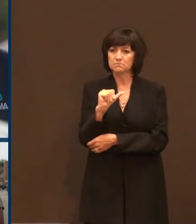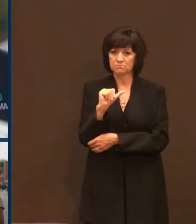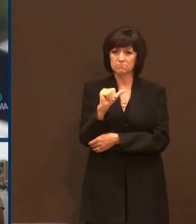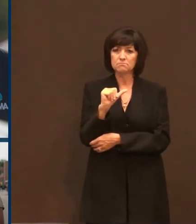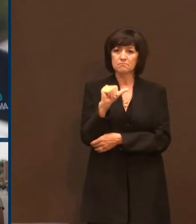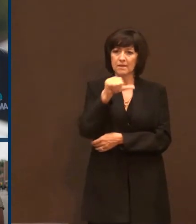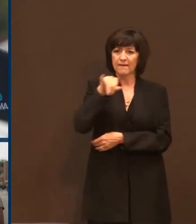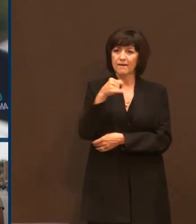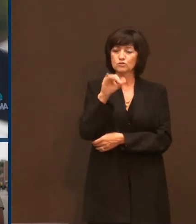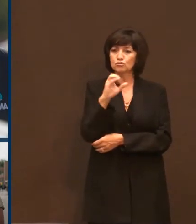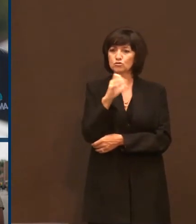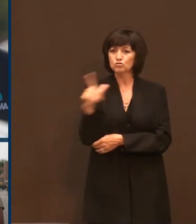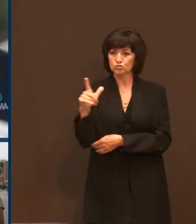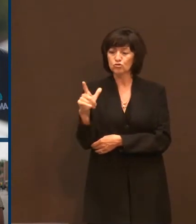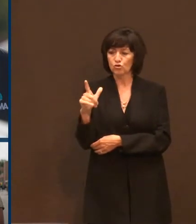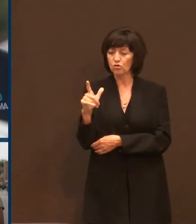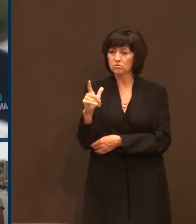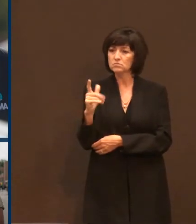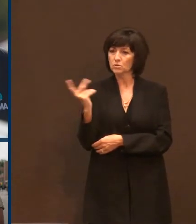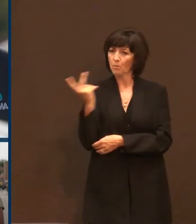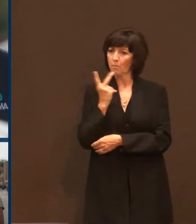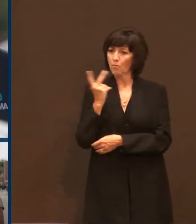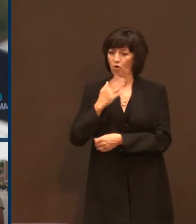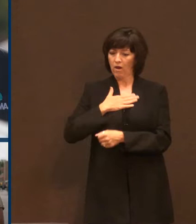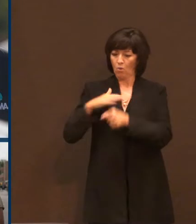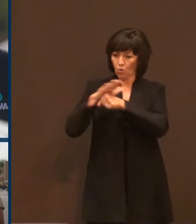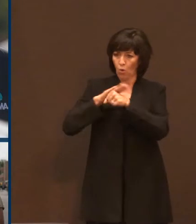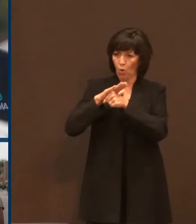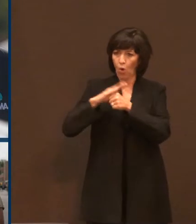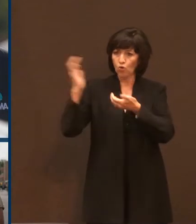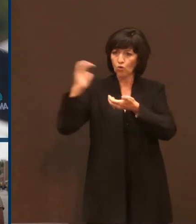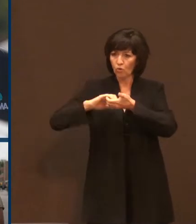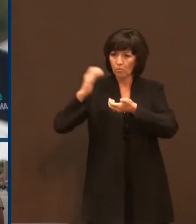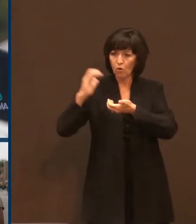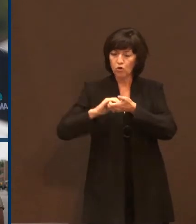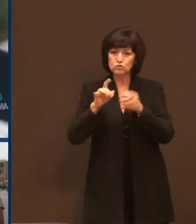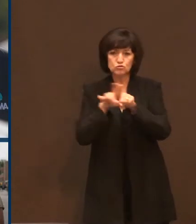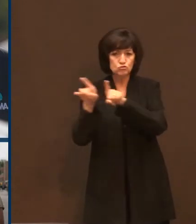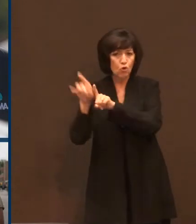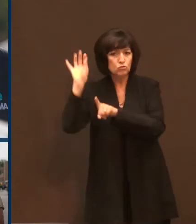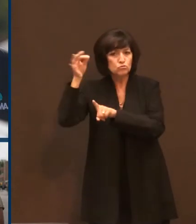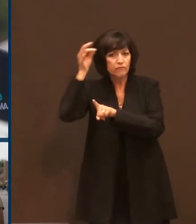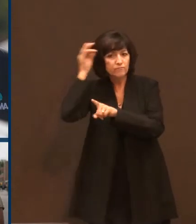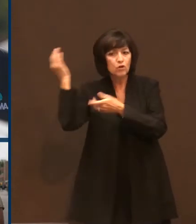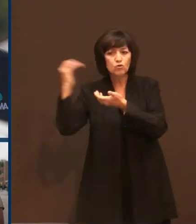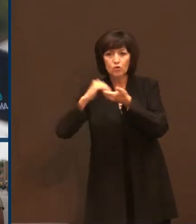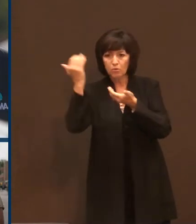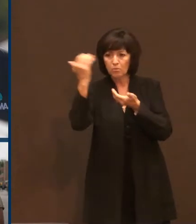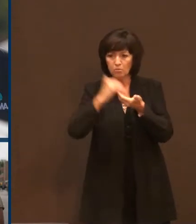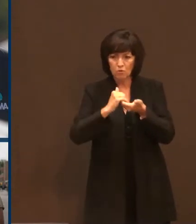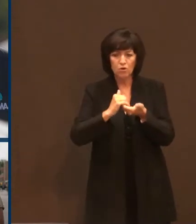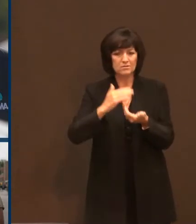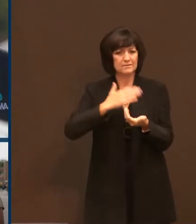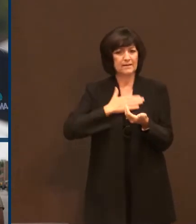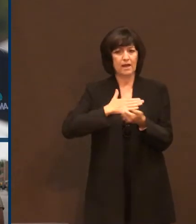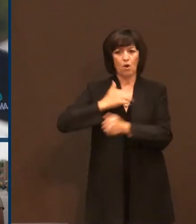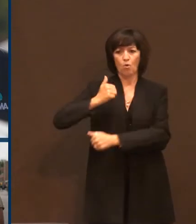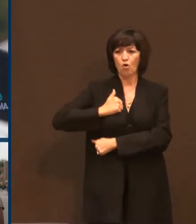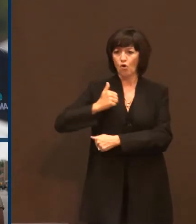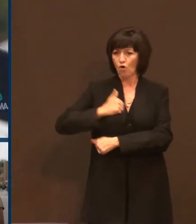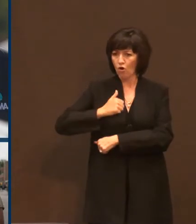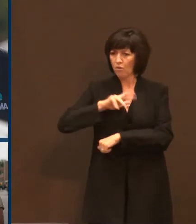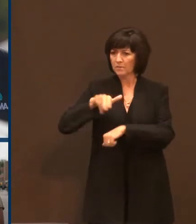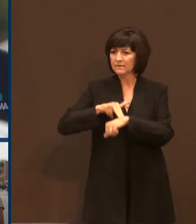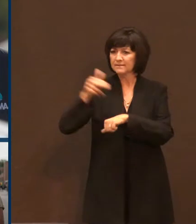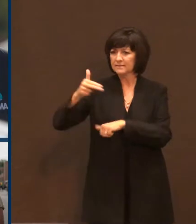local partners, and so much can be said to our Army and Air National Guard. So Dr.